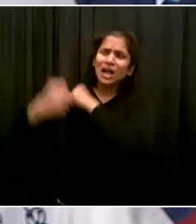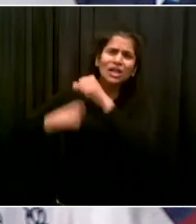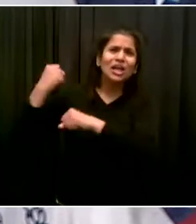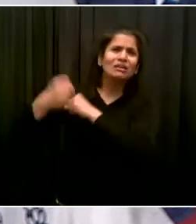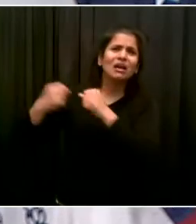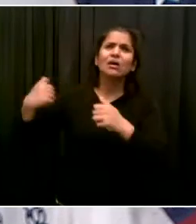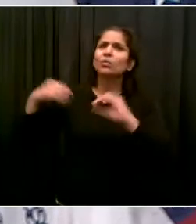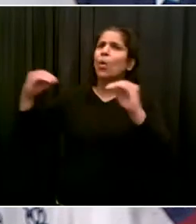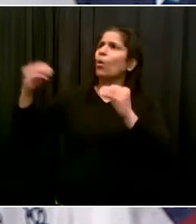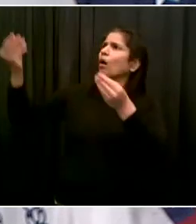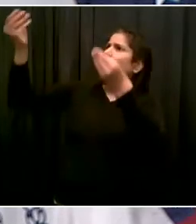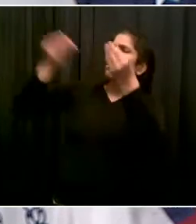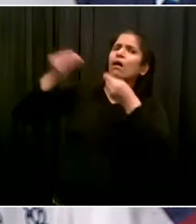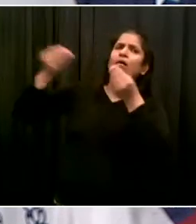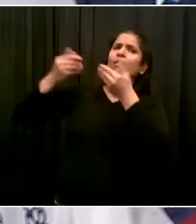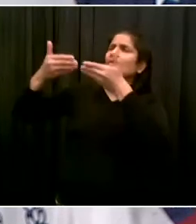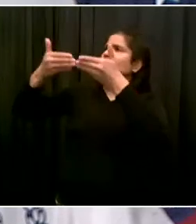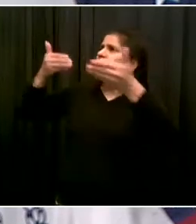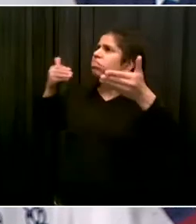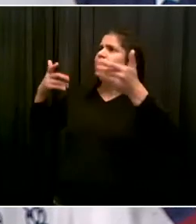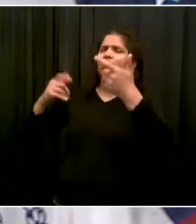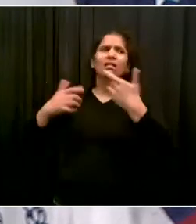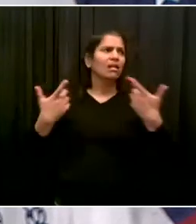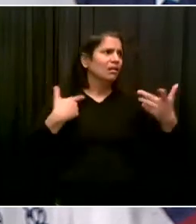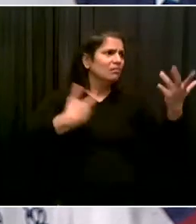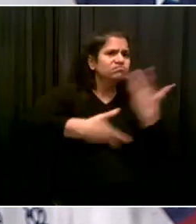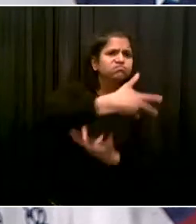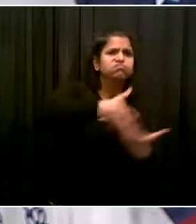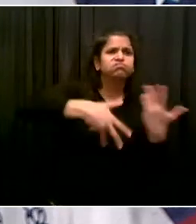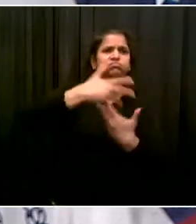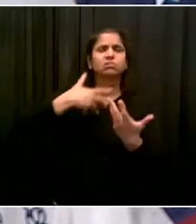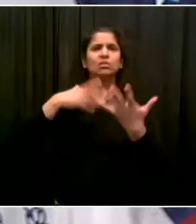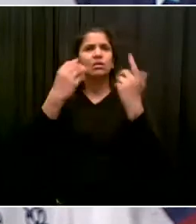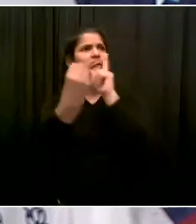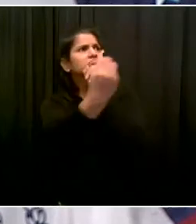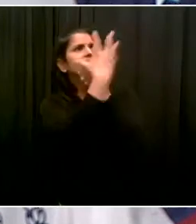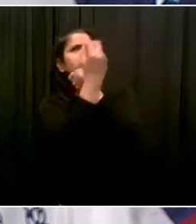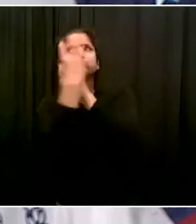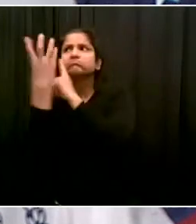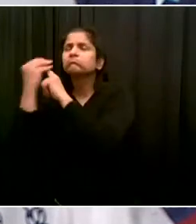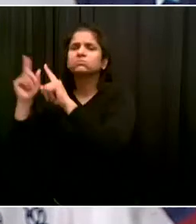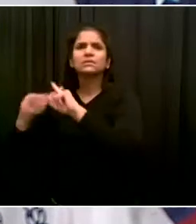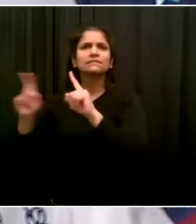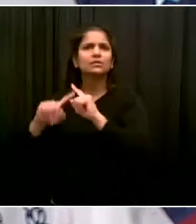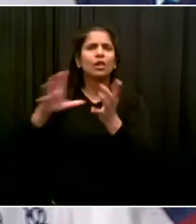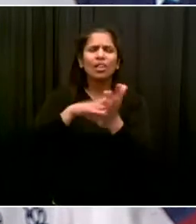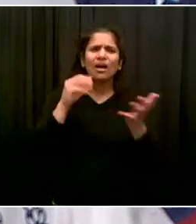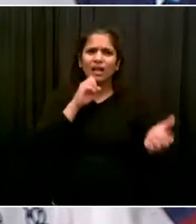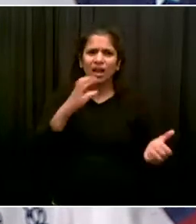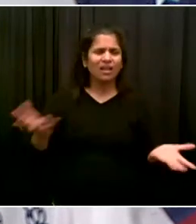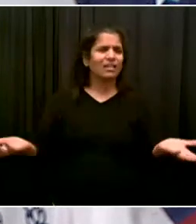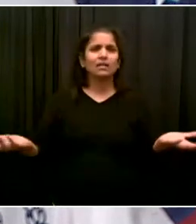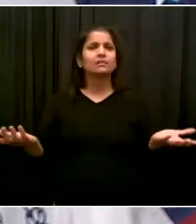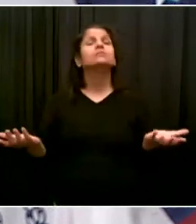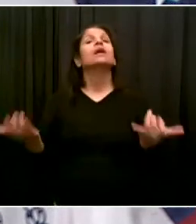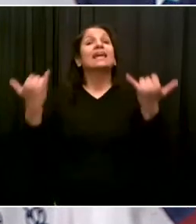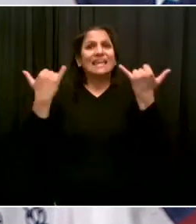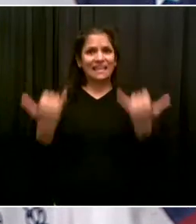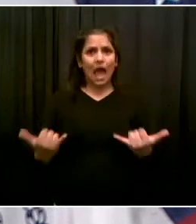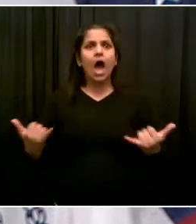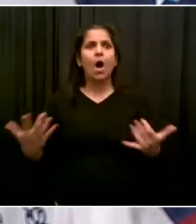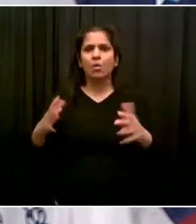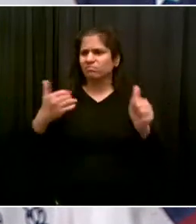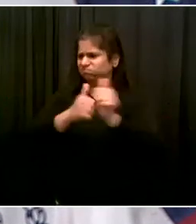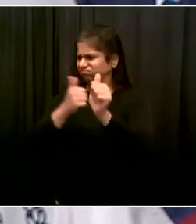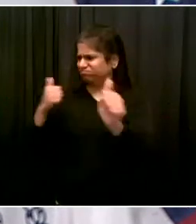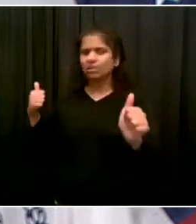around loving educators in a long, long time. This is going to be an amazing opportunity to really supercharge our